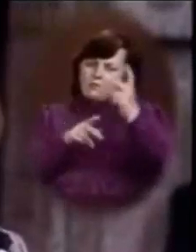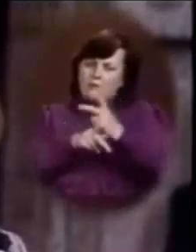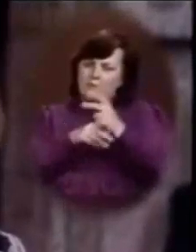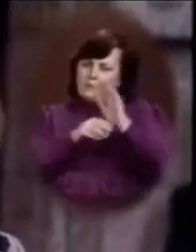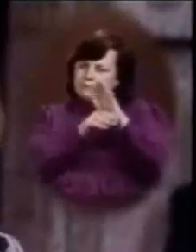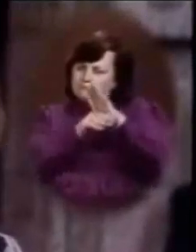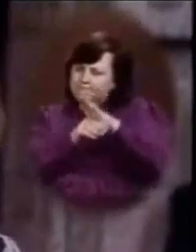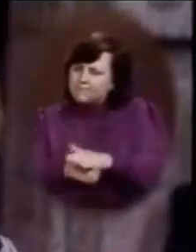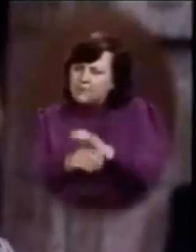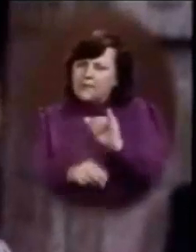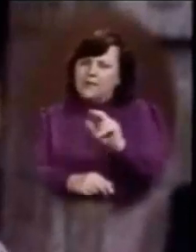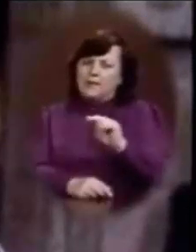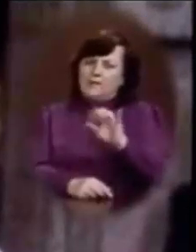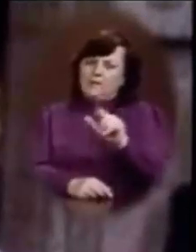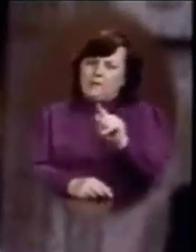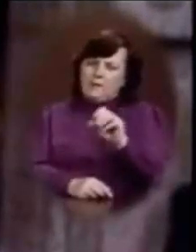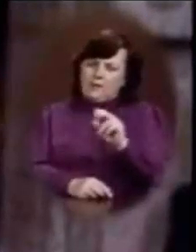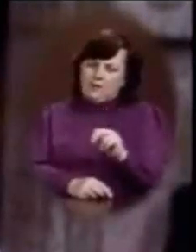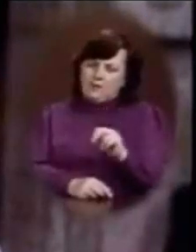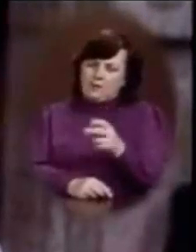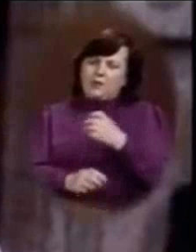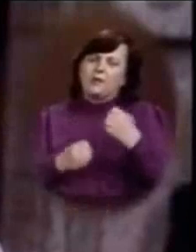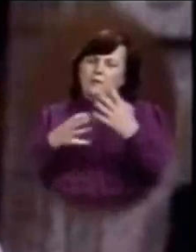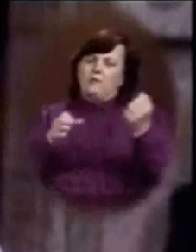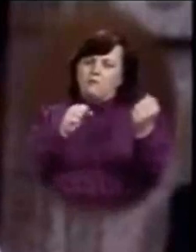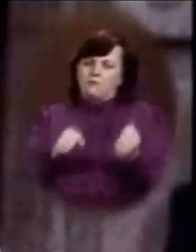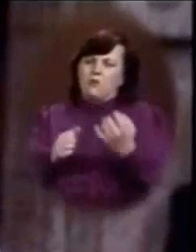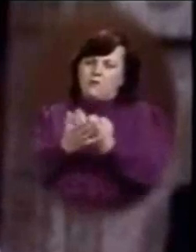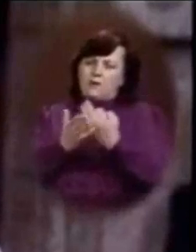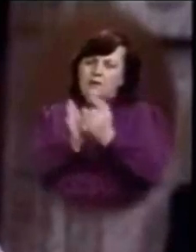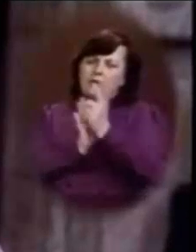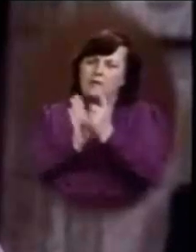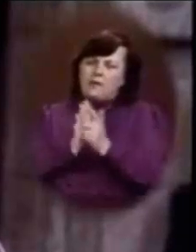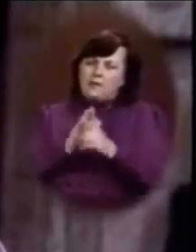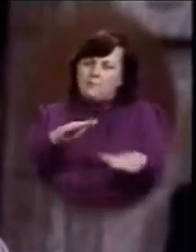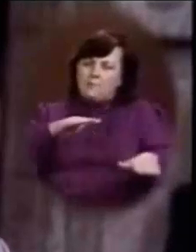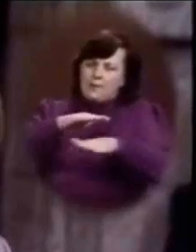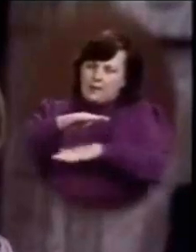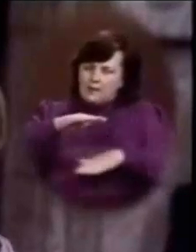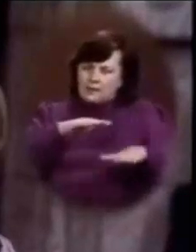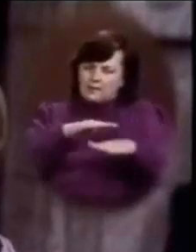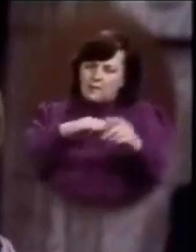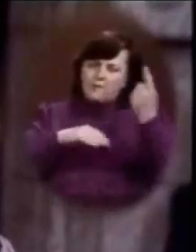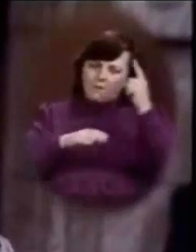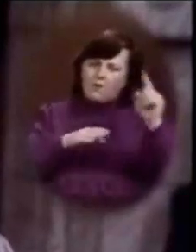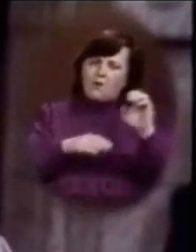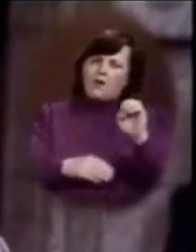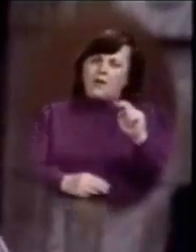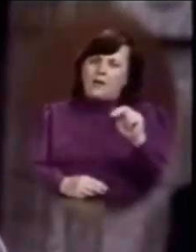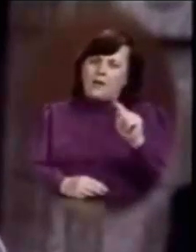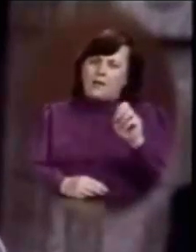pressure on inflation and to create a sound financial and legal framework in which enterprise can flourish.